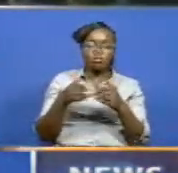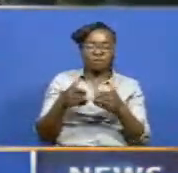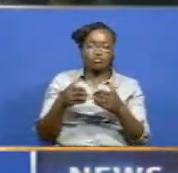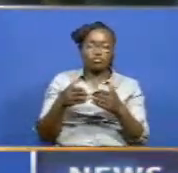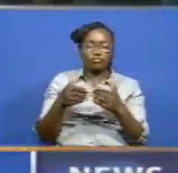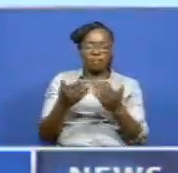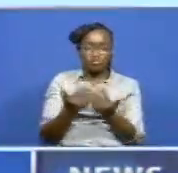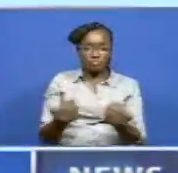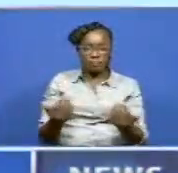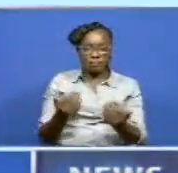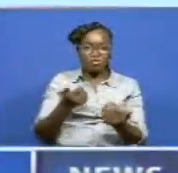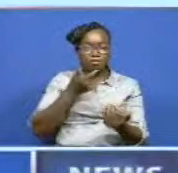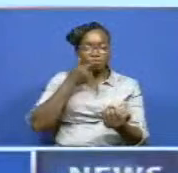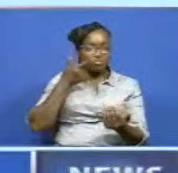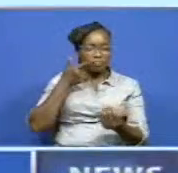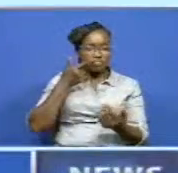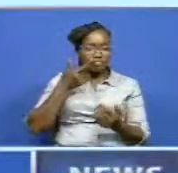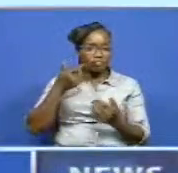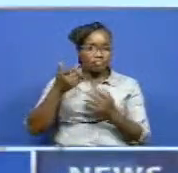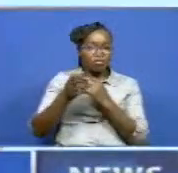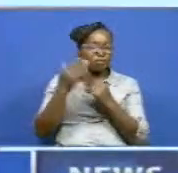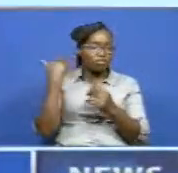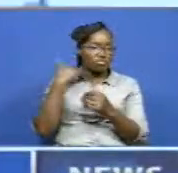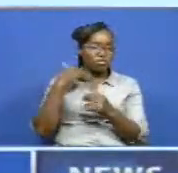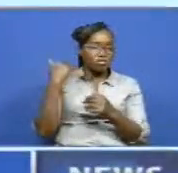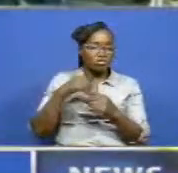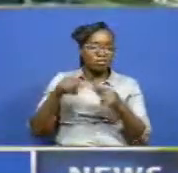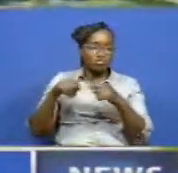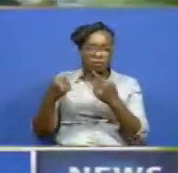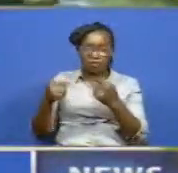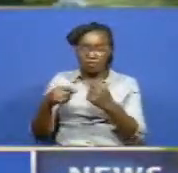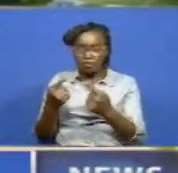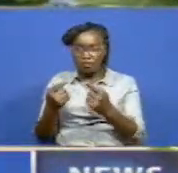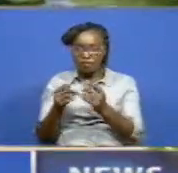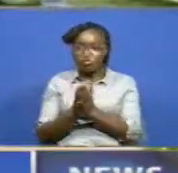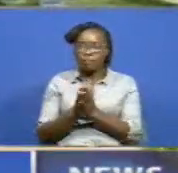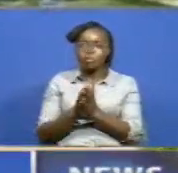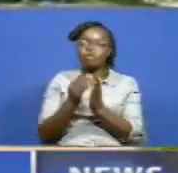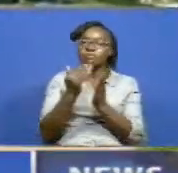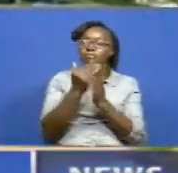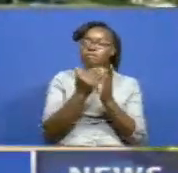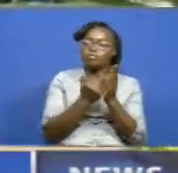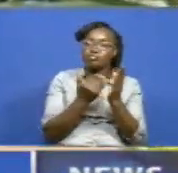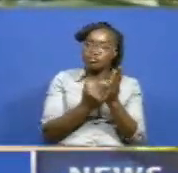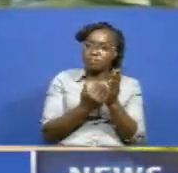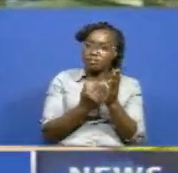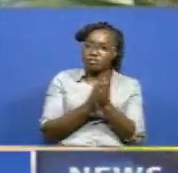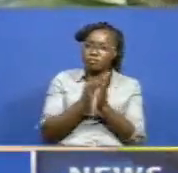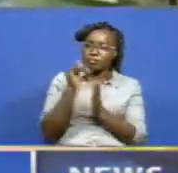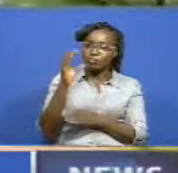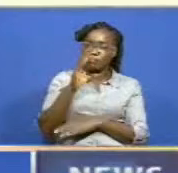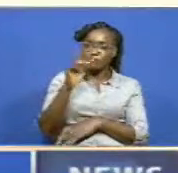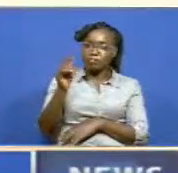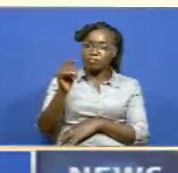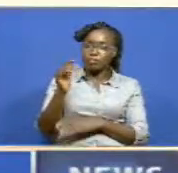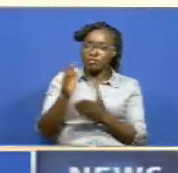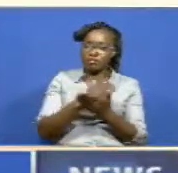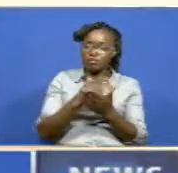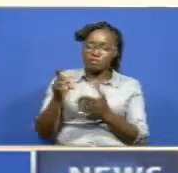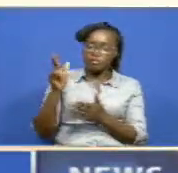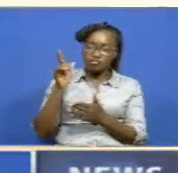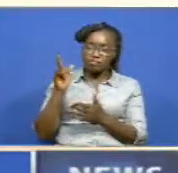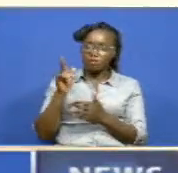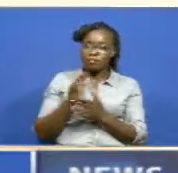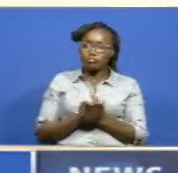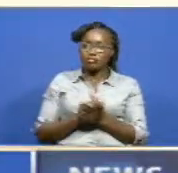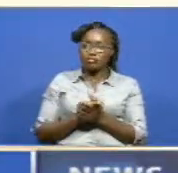content, drug abuse, robbery, and violence in blatant breach of the programming code and the ICT sector law. And we also